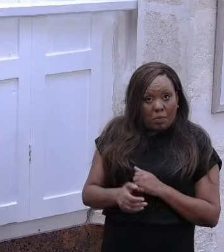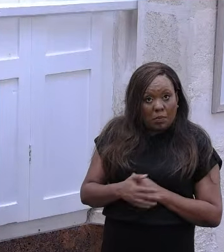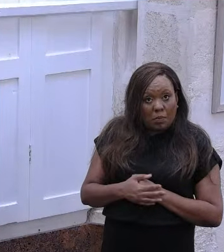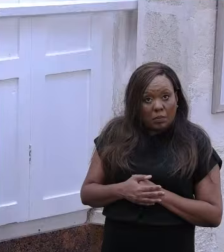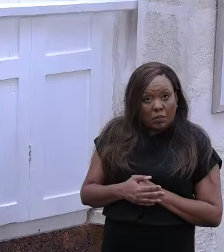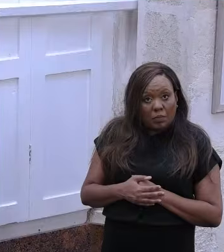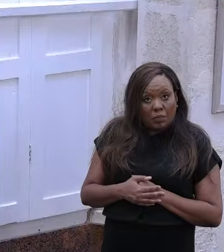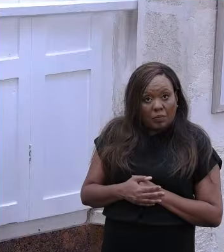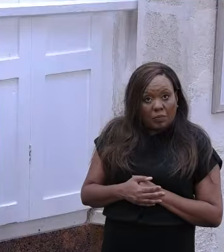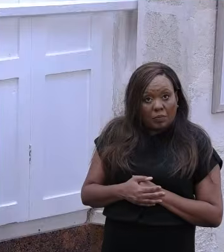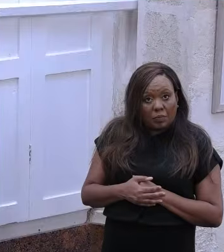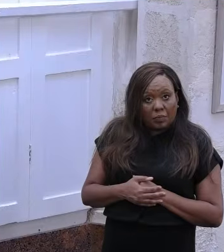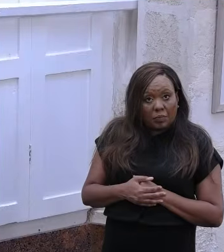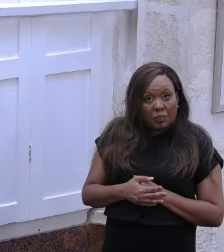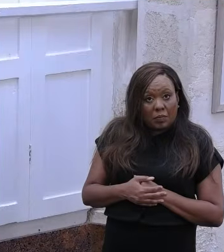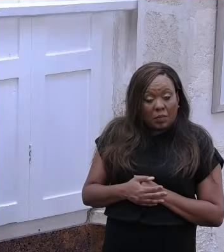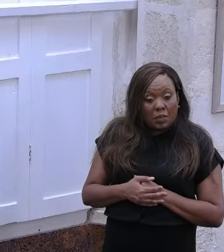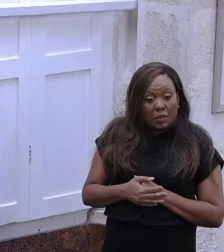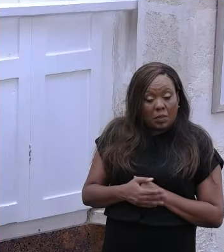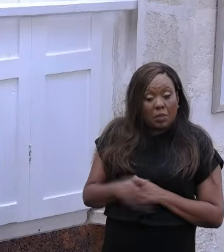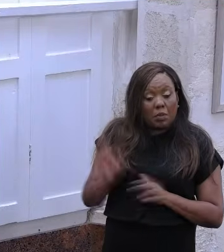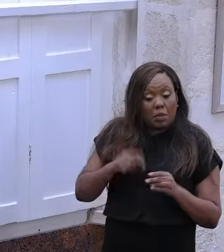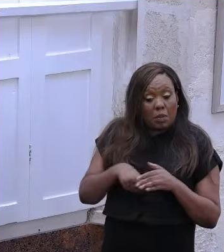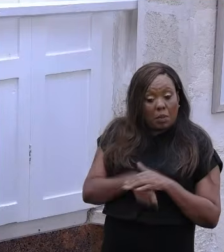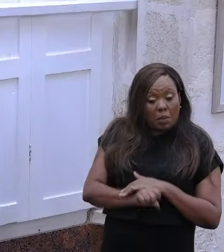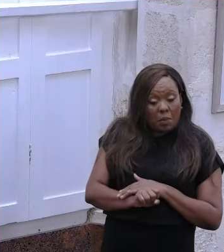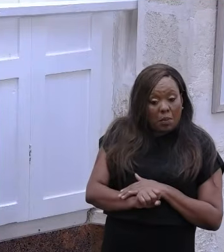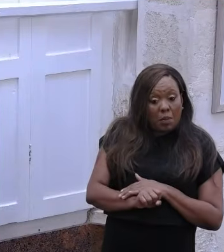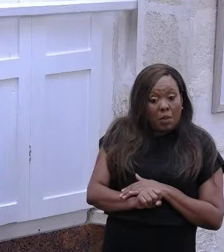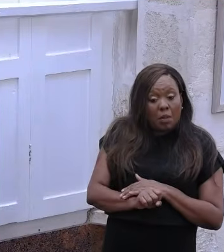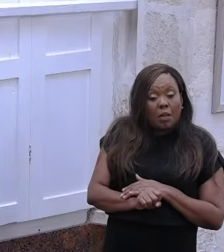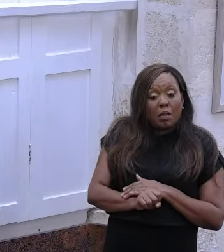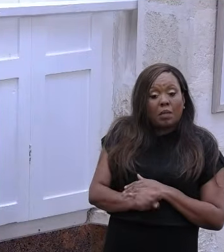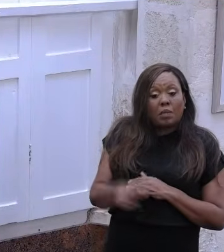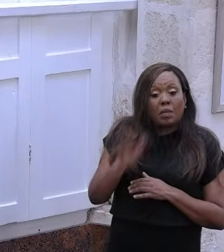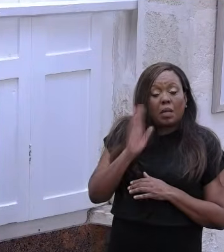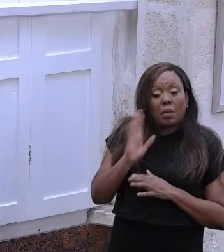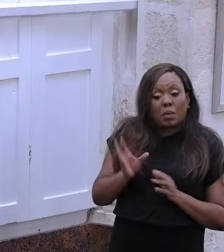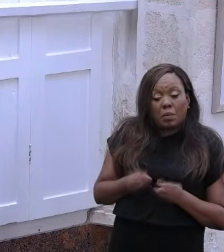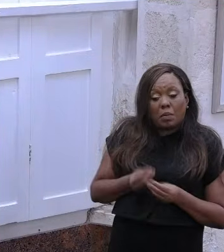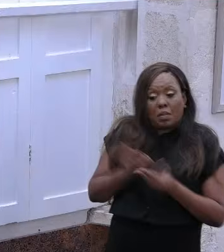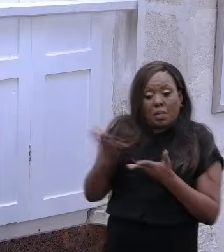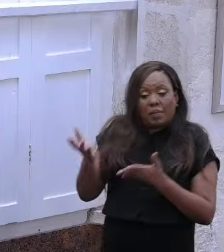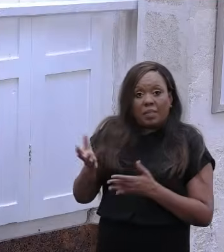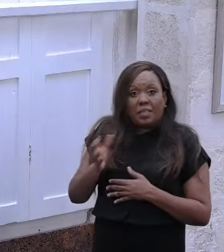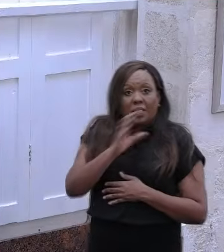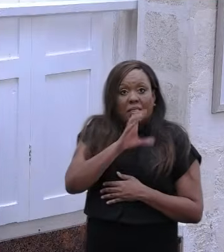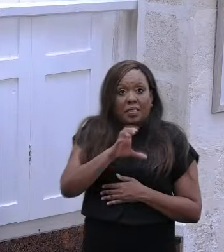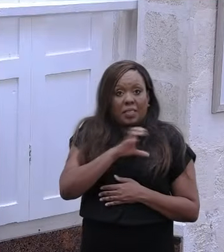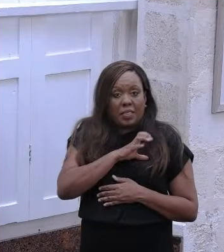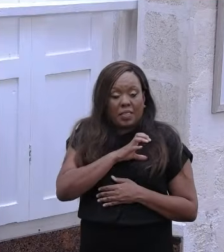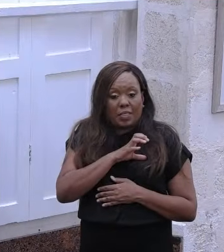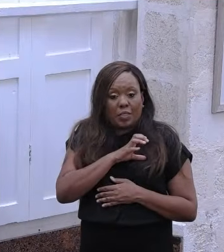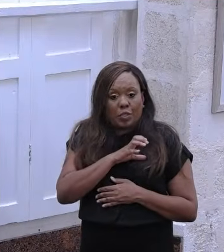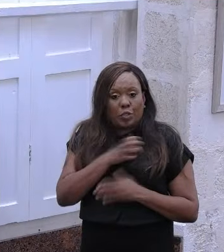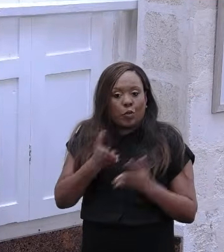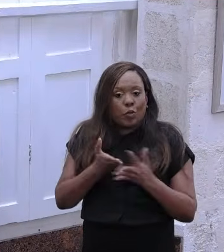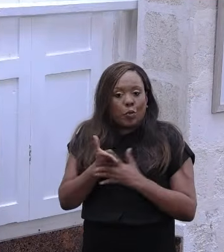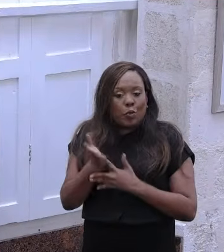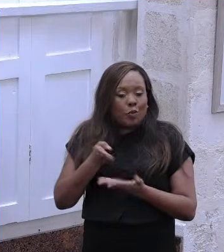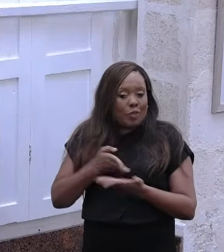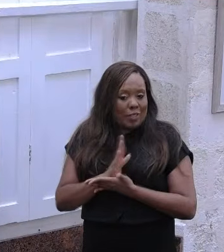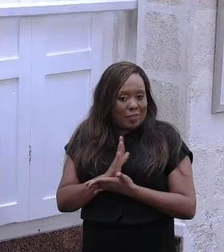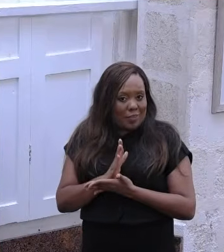serving the country outside of the country to be afforded citizenship by right.